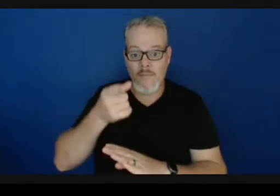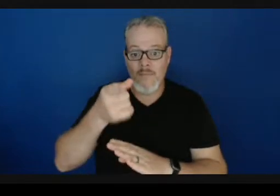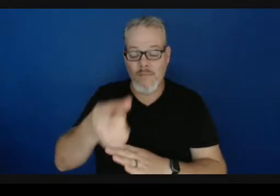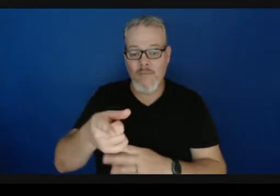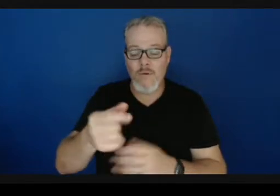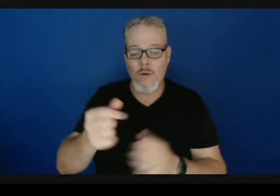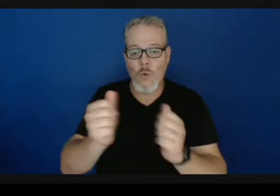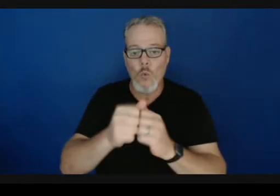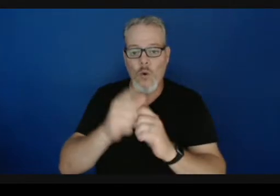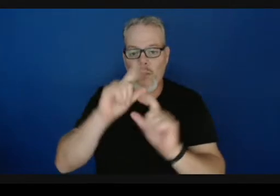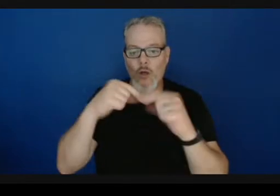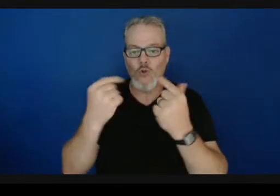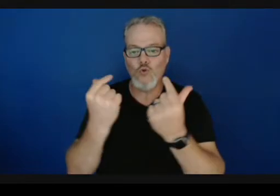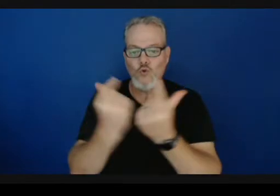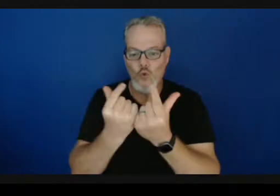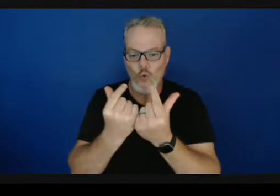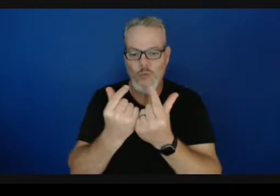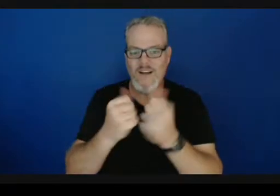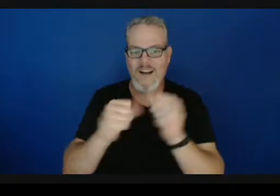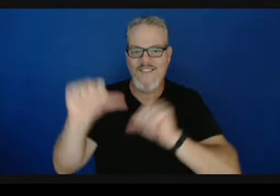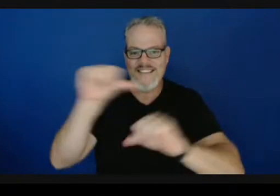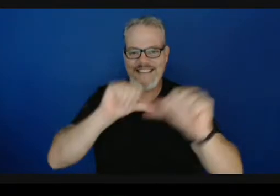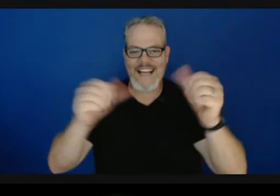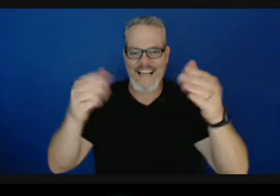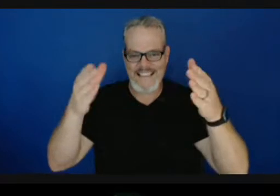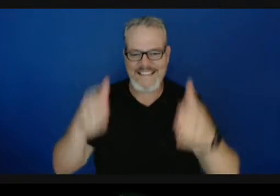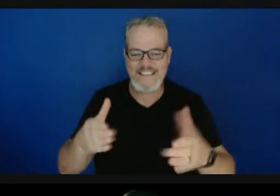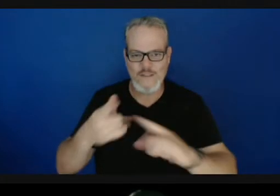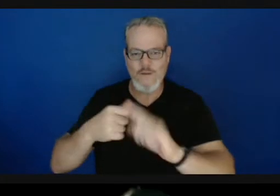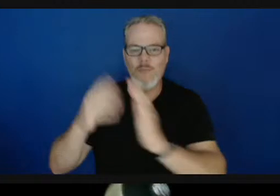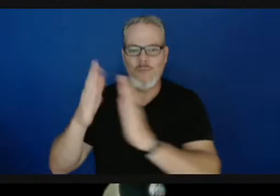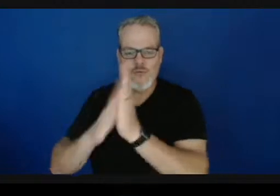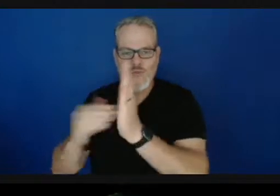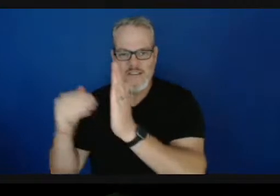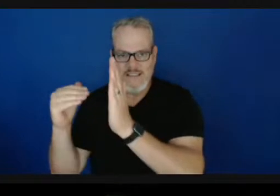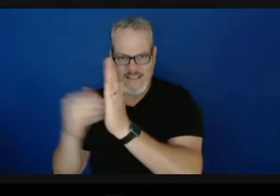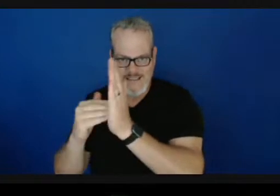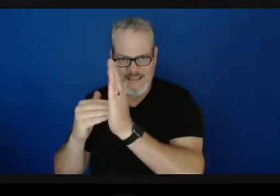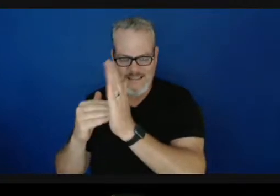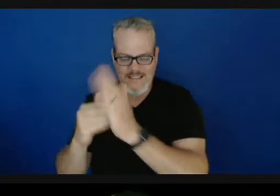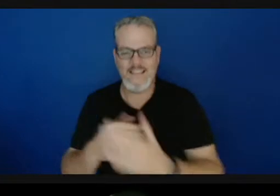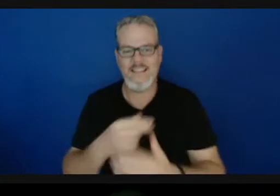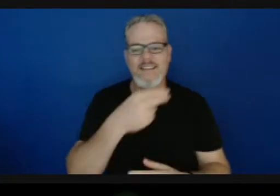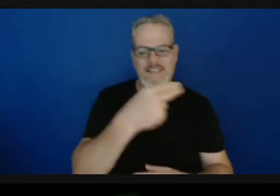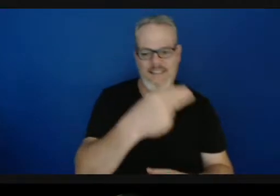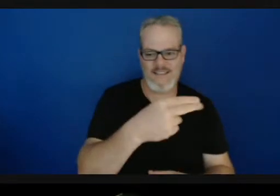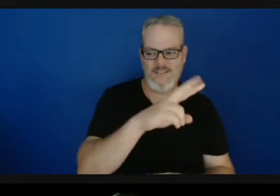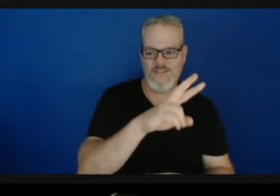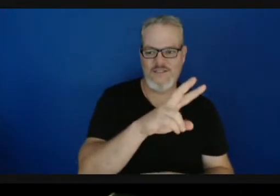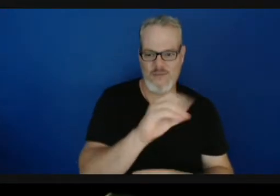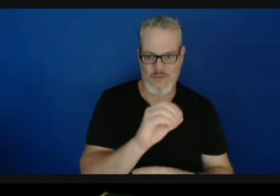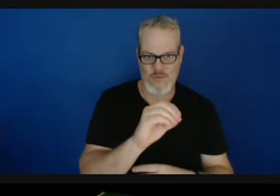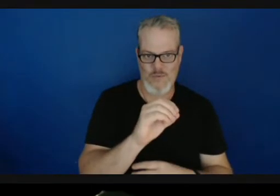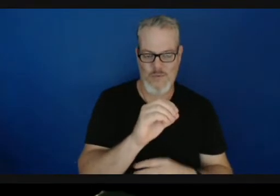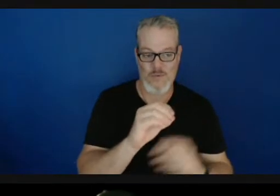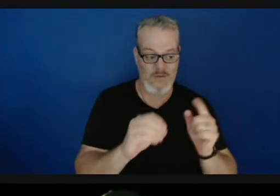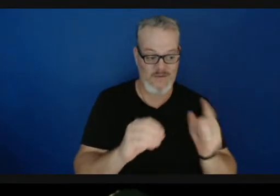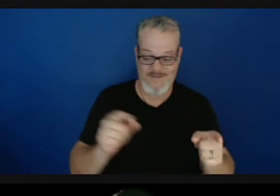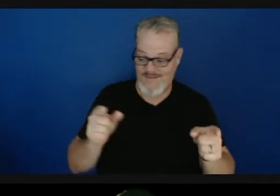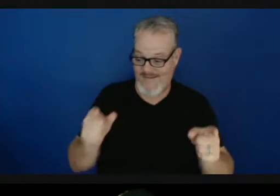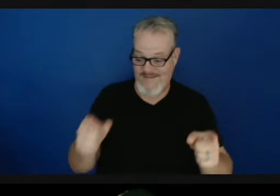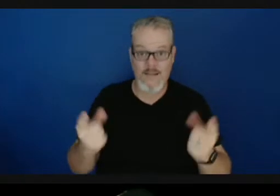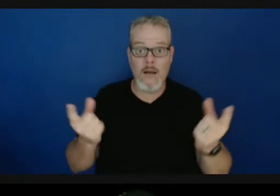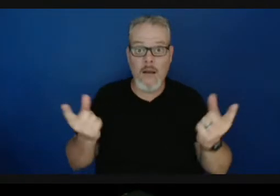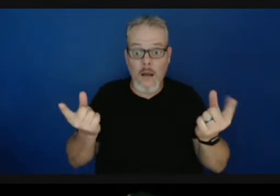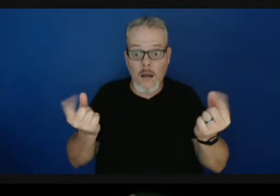Zealand and from HVO. And essentially what they did was they brought these,